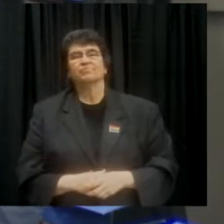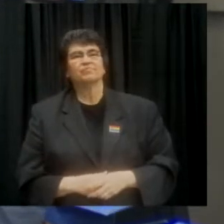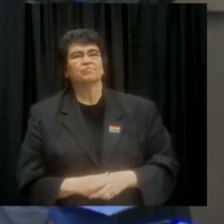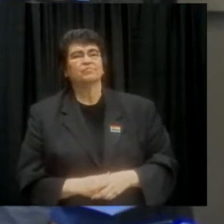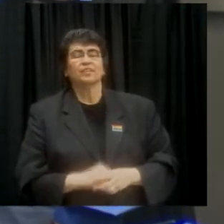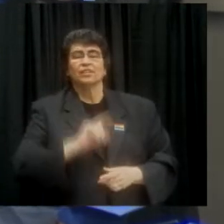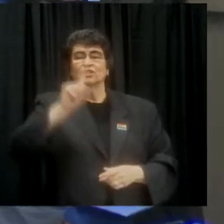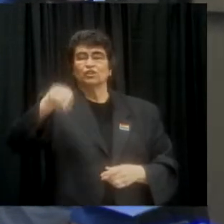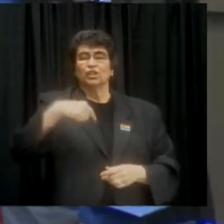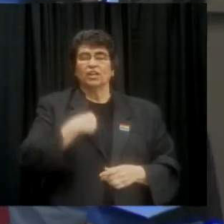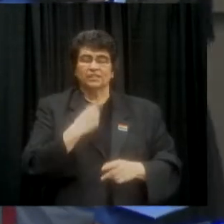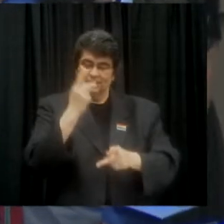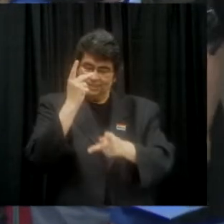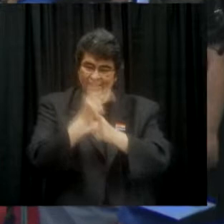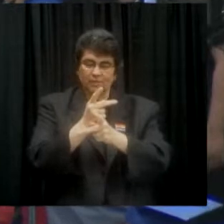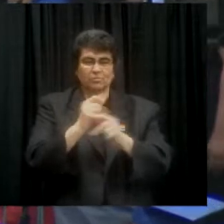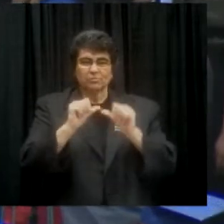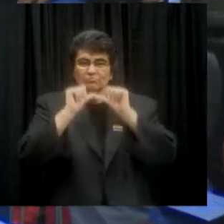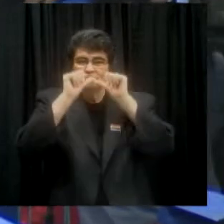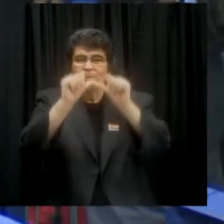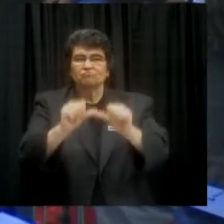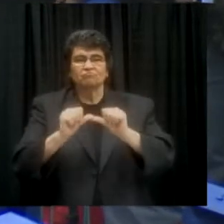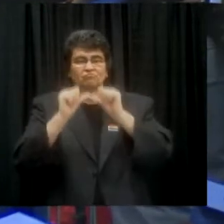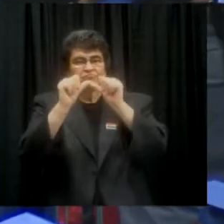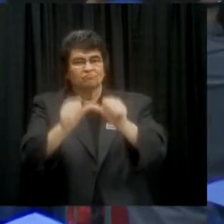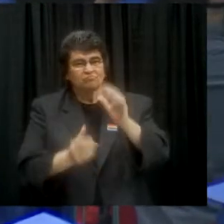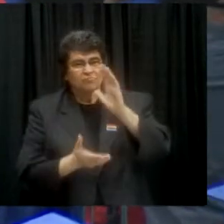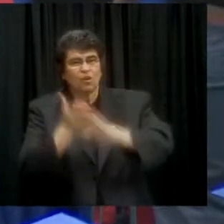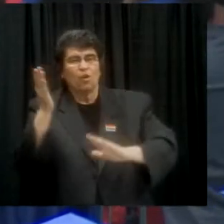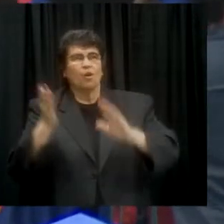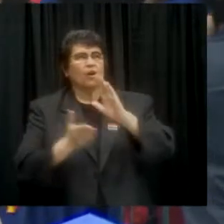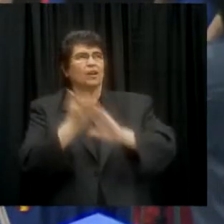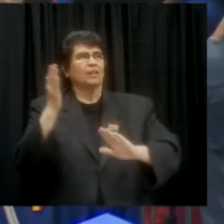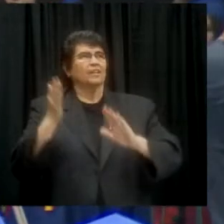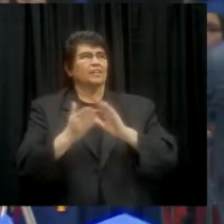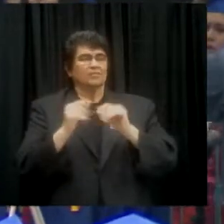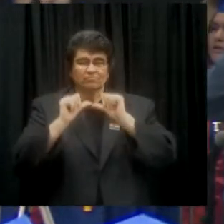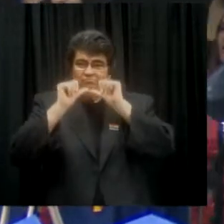beat, just keep the beat.